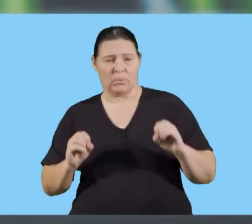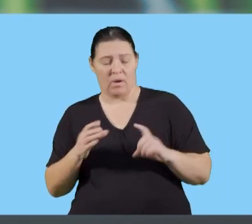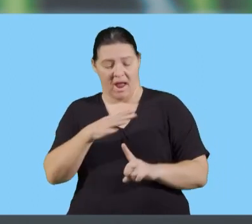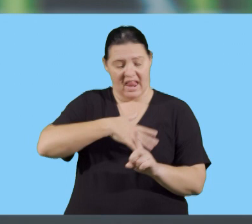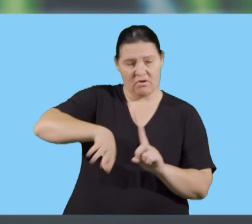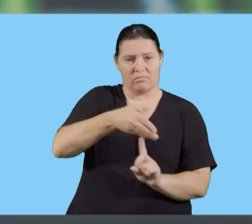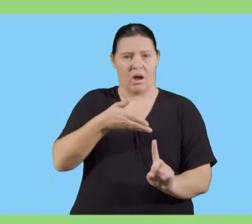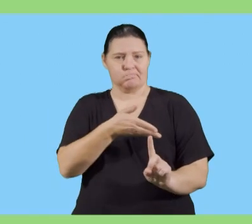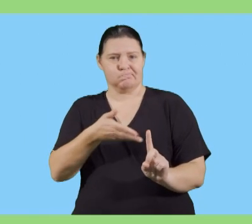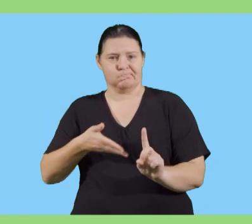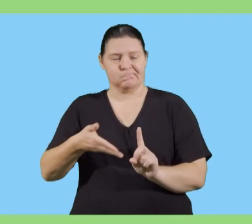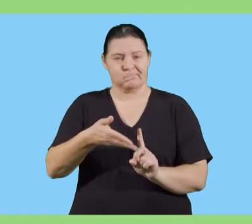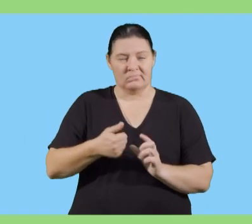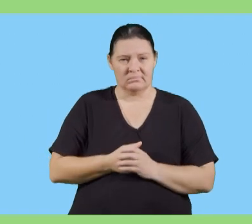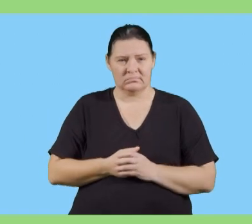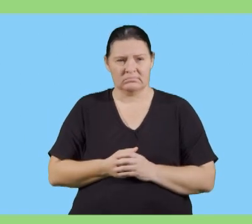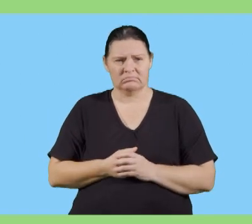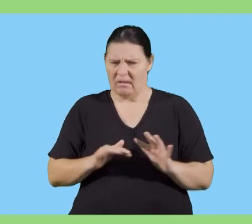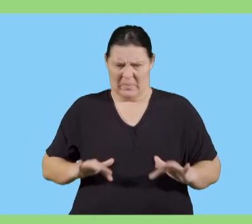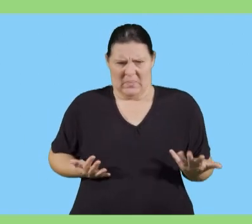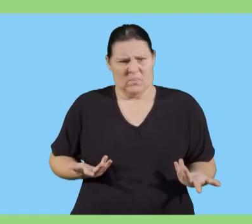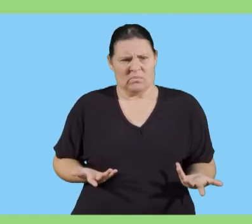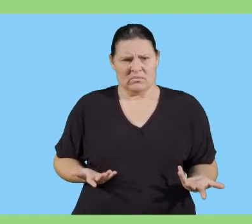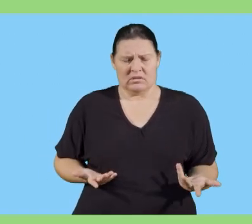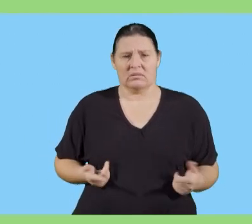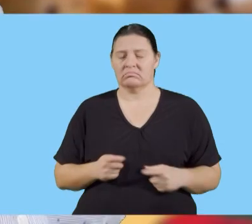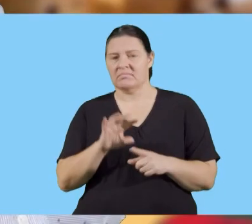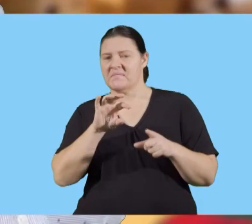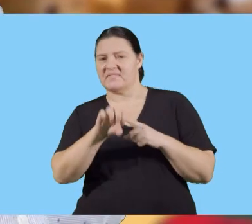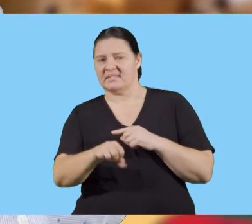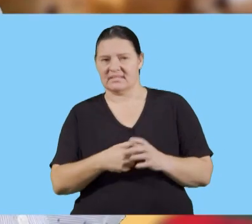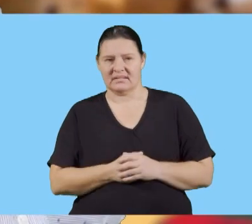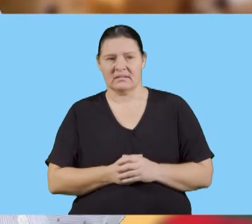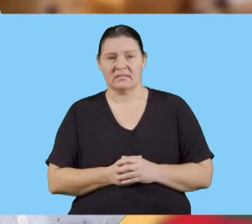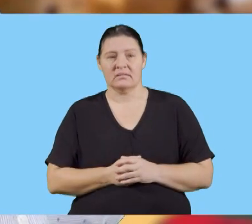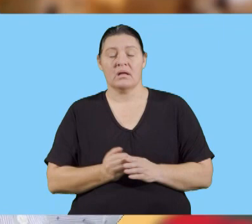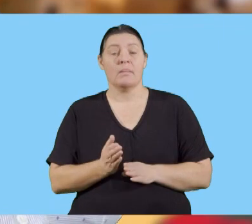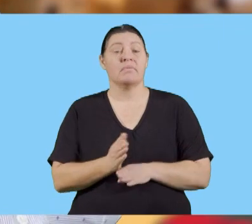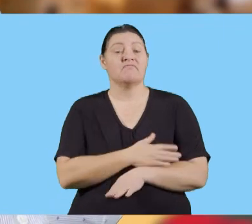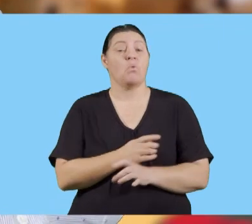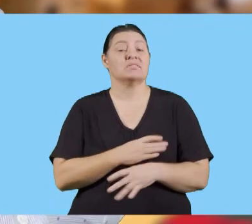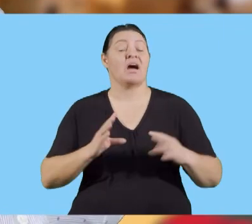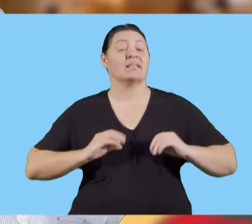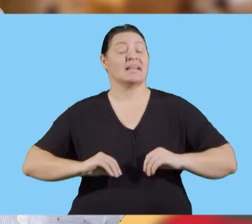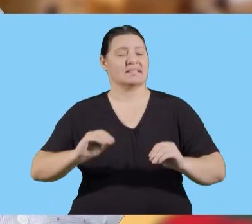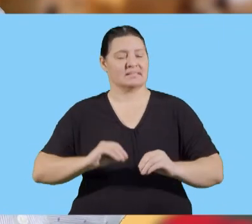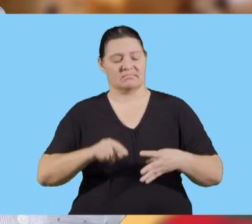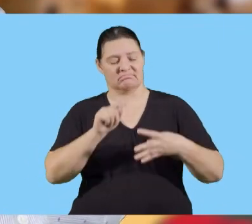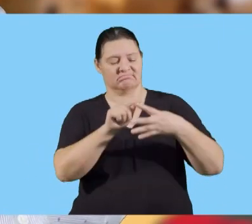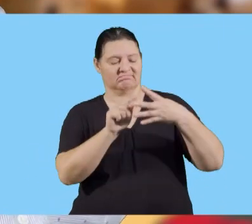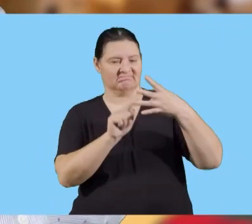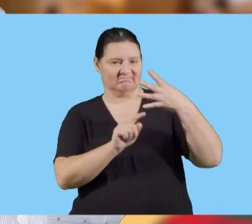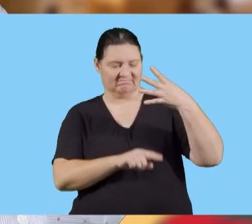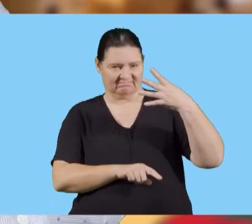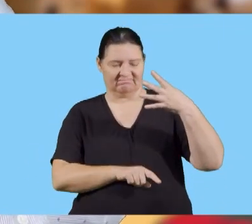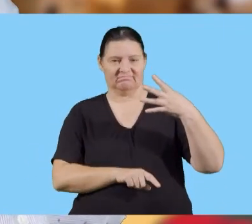may ask? Well, let's find out. Before we jump into our lesson, these are the things that you need to be able to know by the end